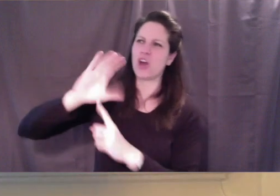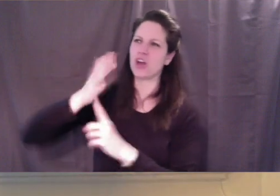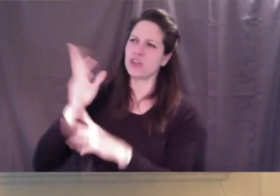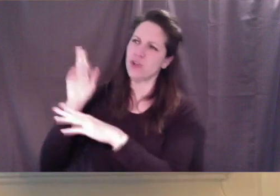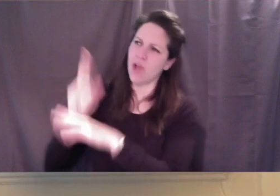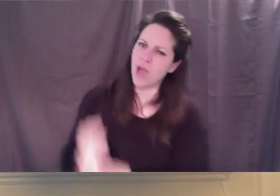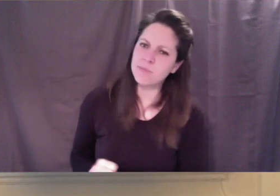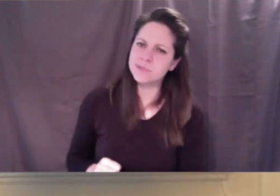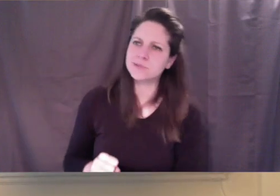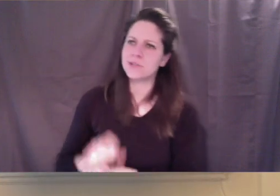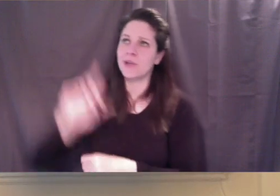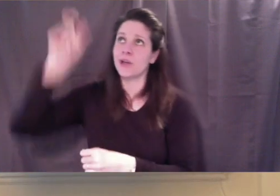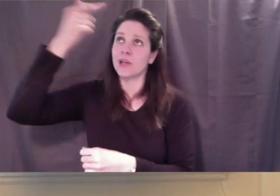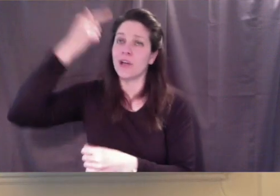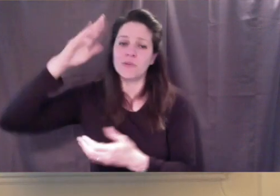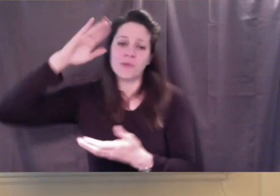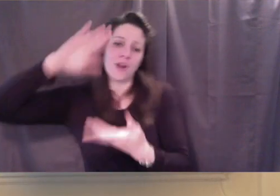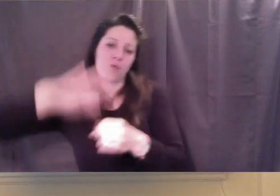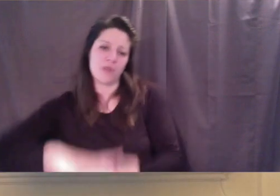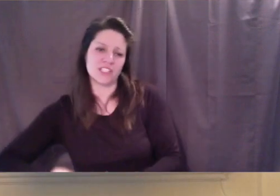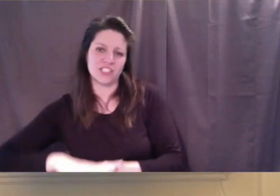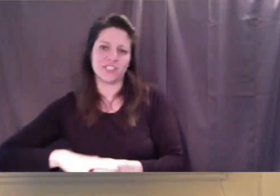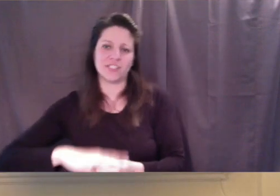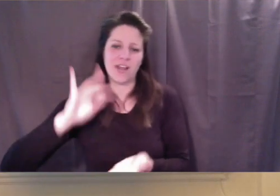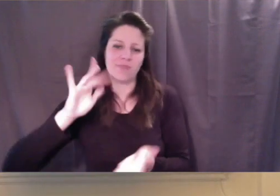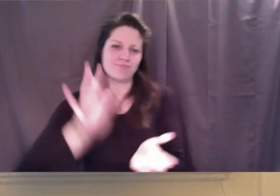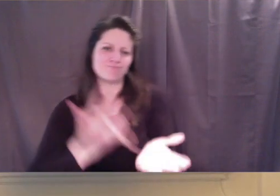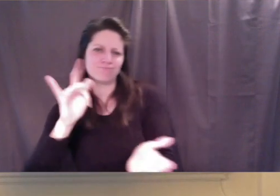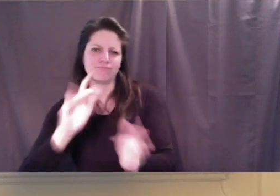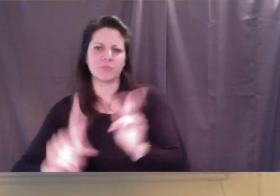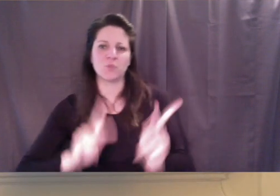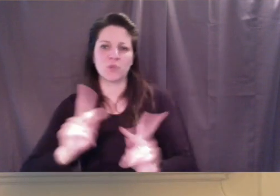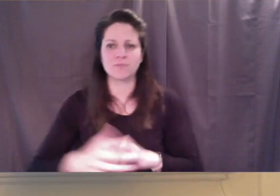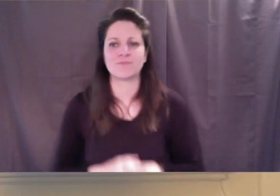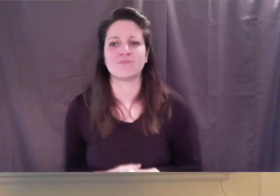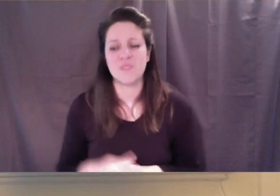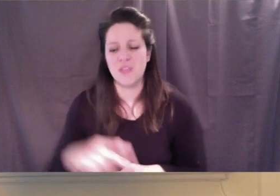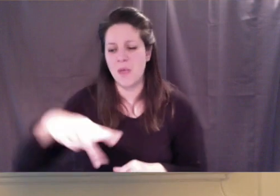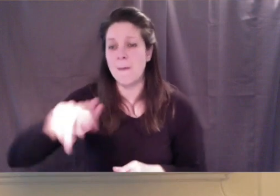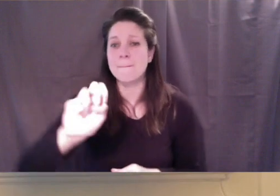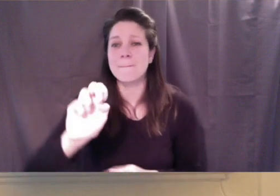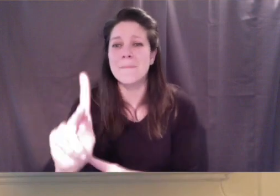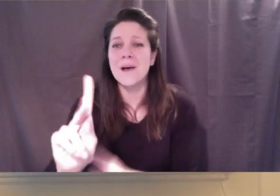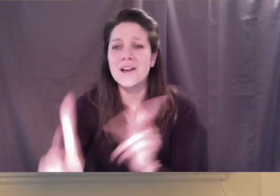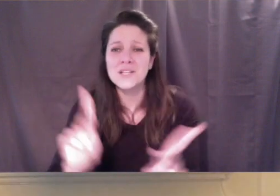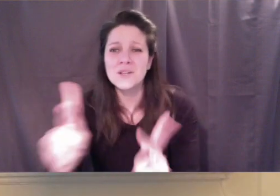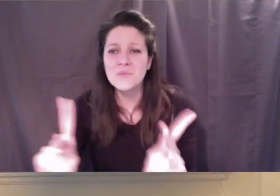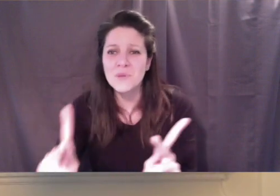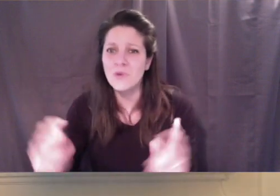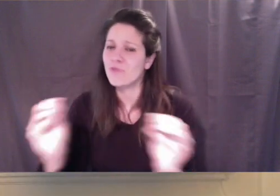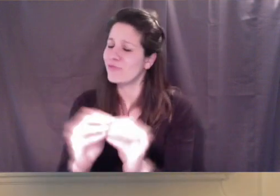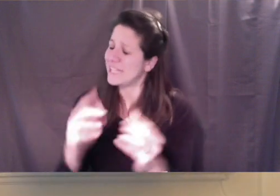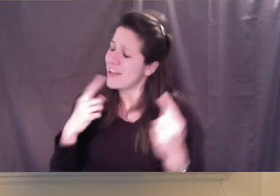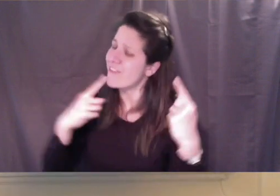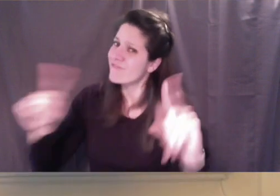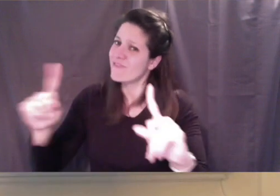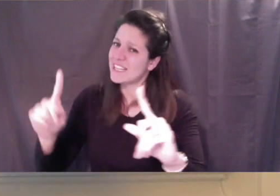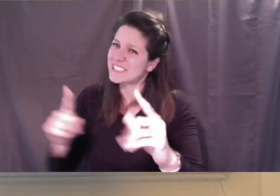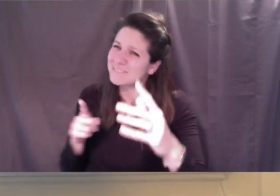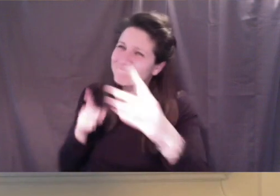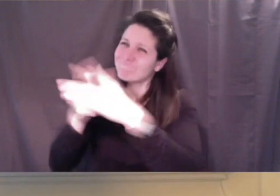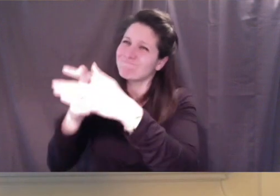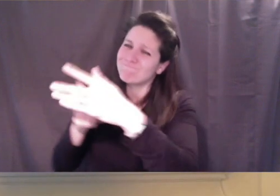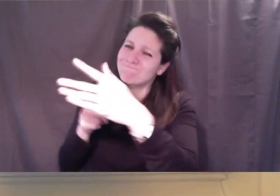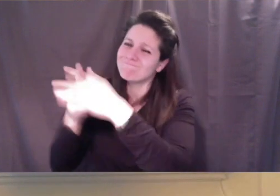resisting of cultural norms, the oppression of governments and societies that marginalize people. Punks were some of the most effective